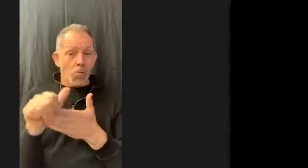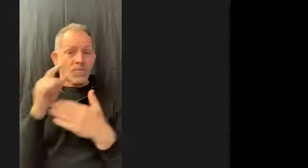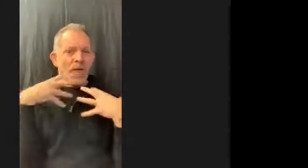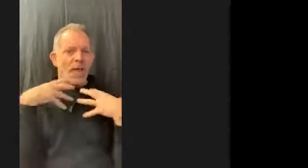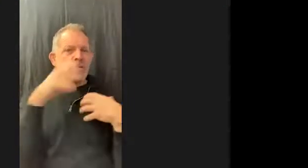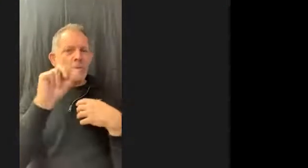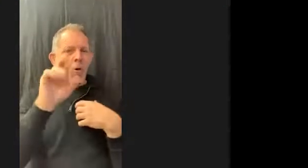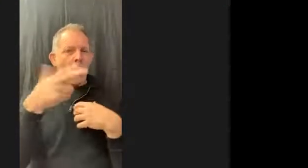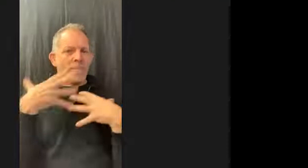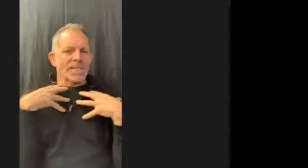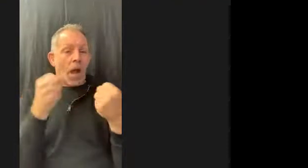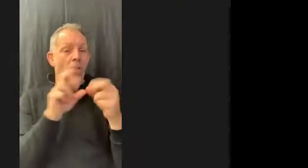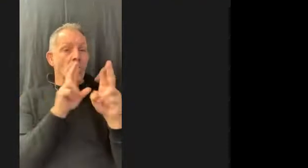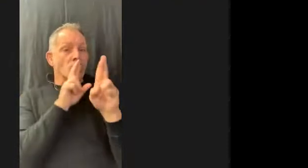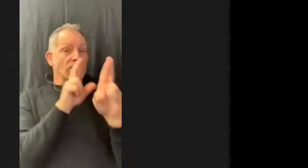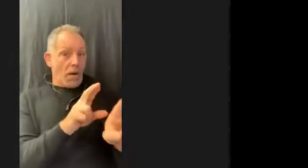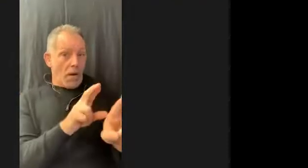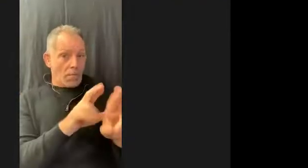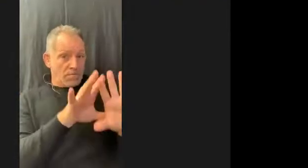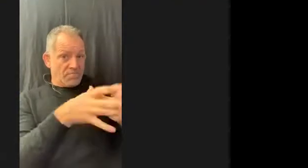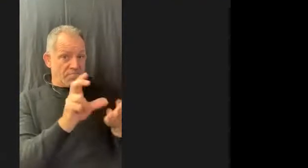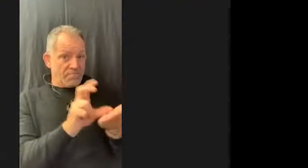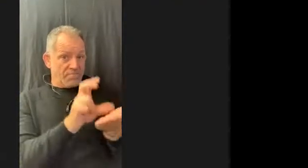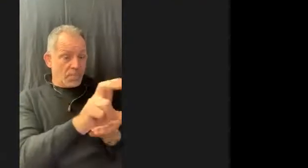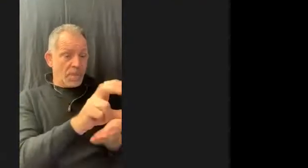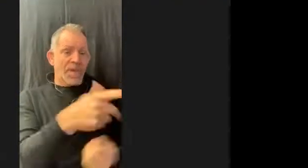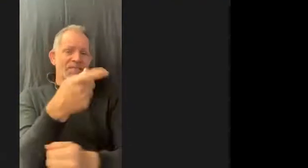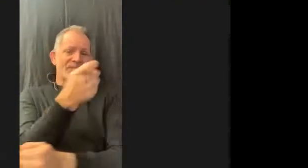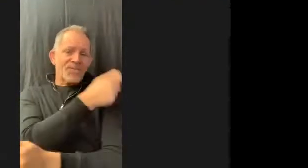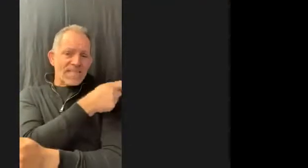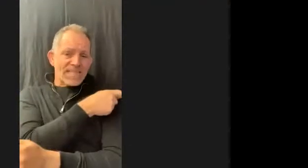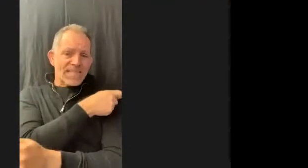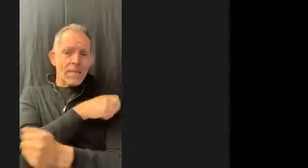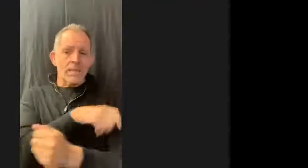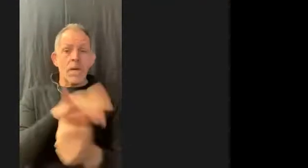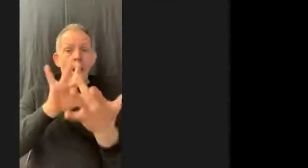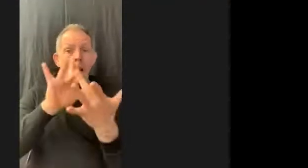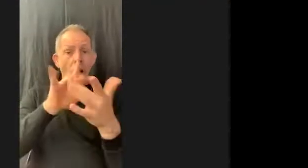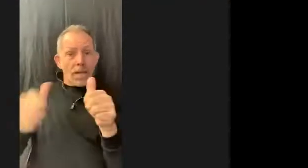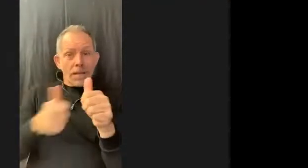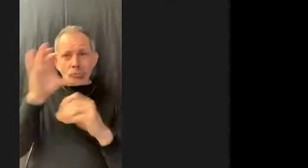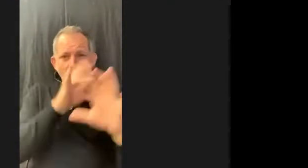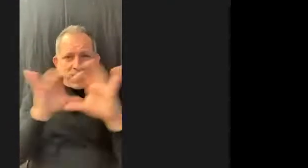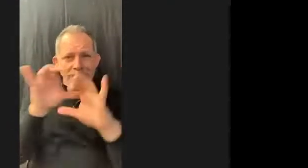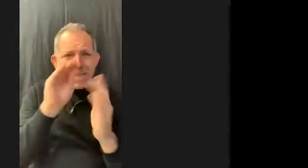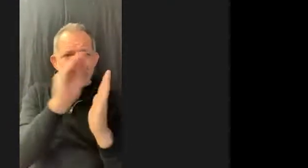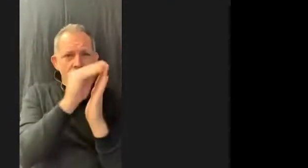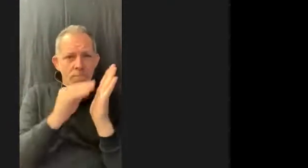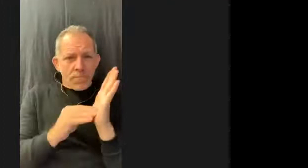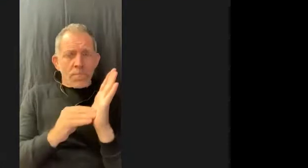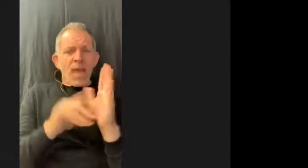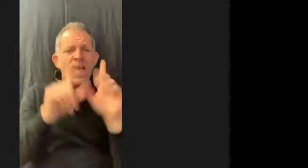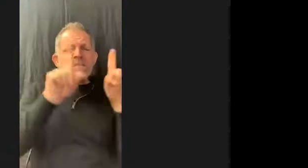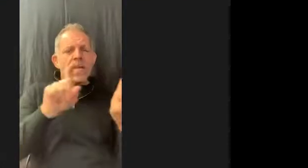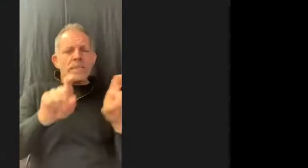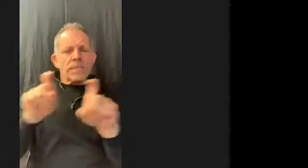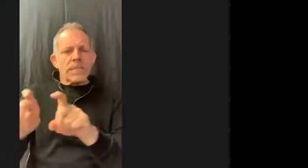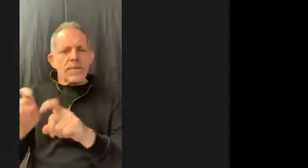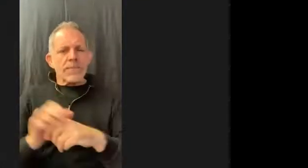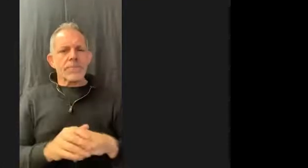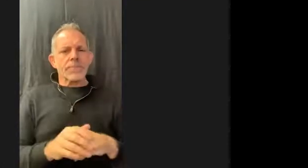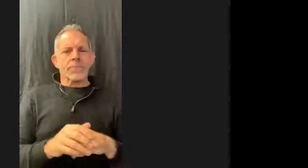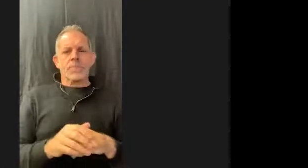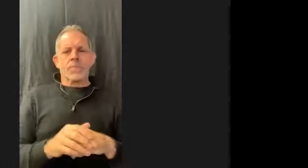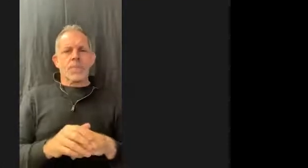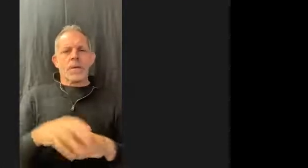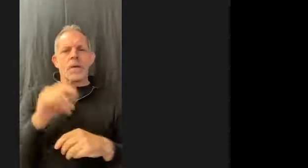vaccinations, contact tracing, and testing. We also know that the lack of childcare will continue to slow economic recovery.